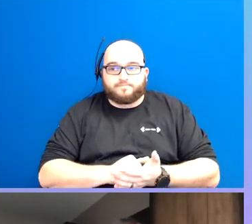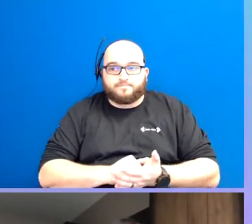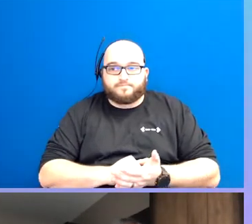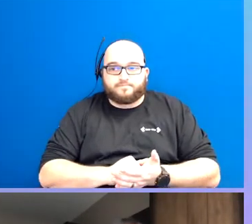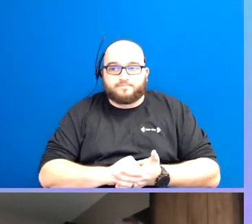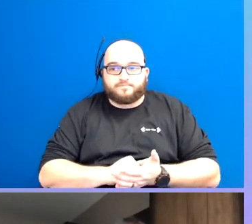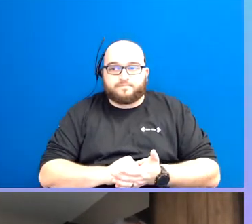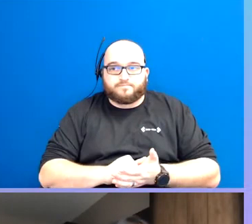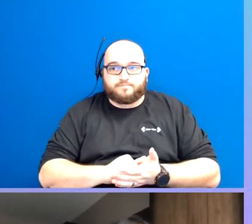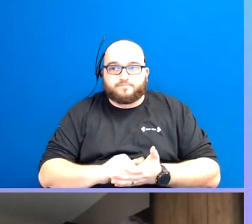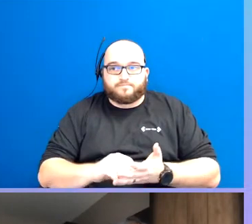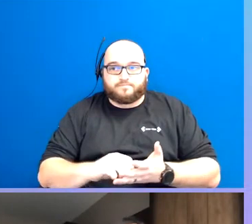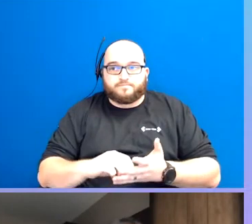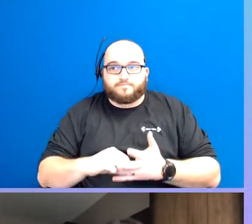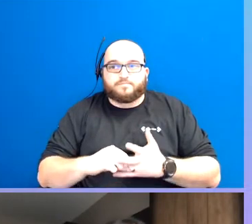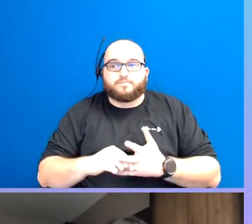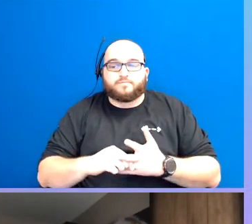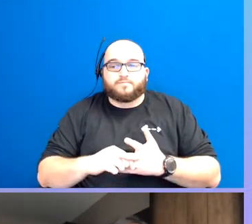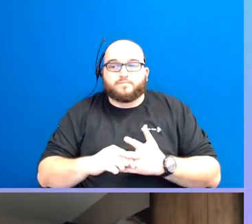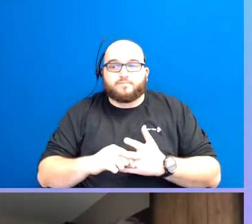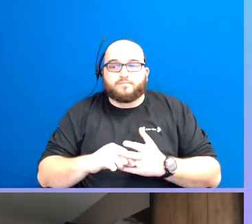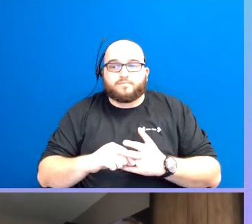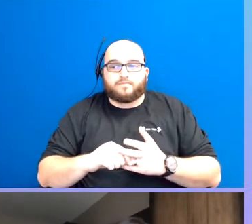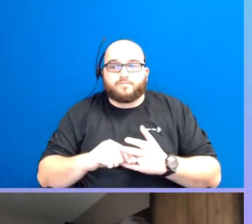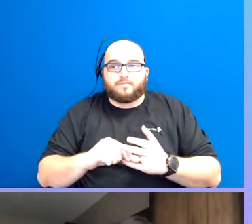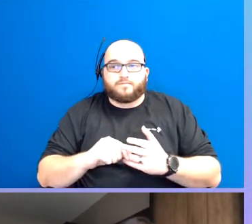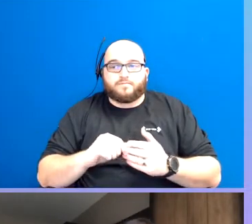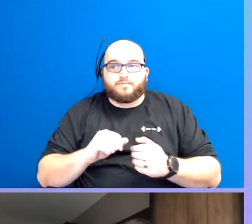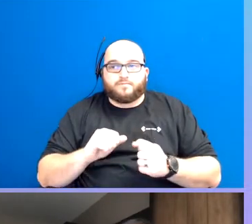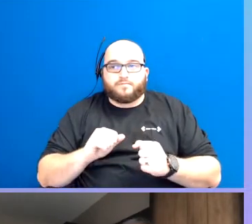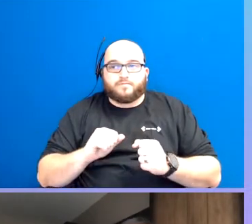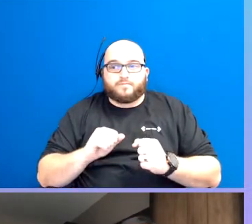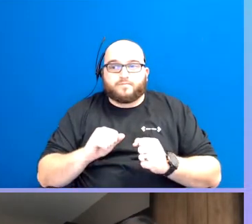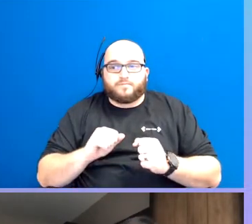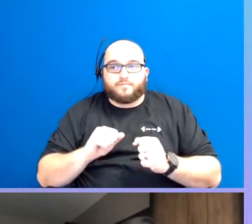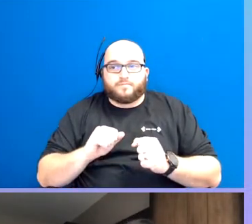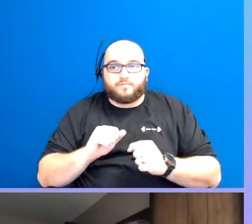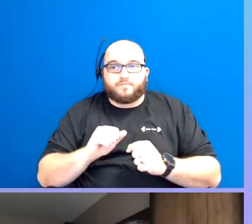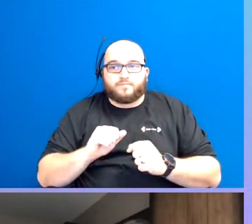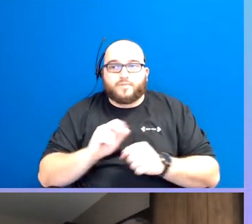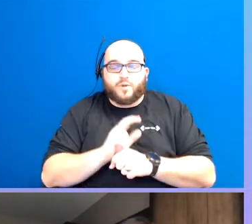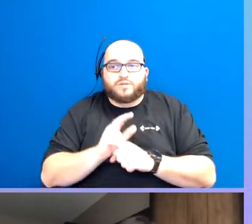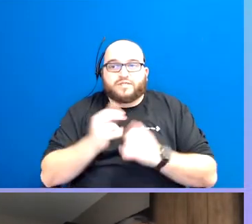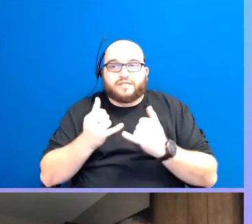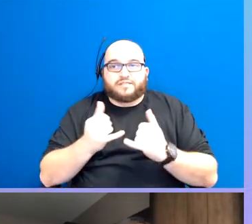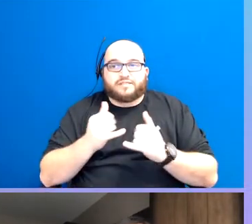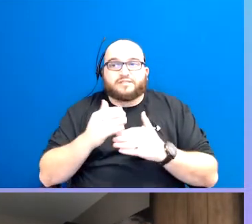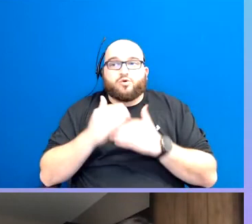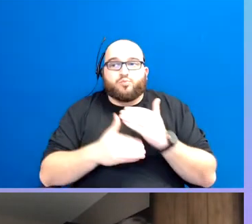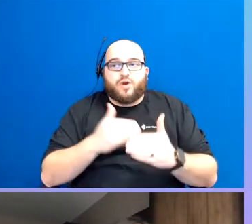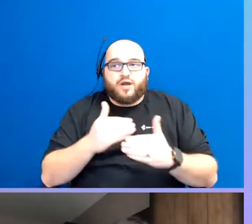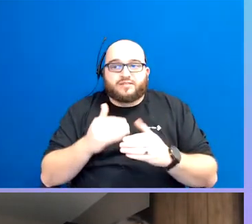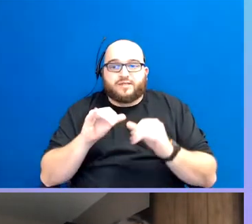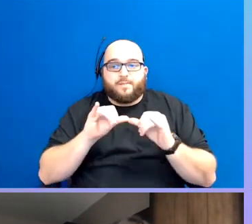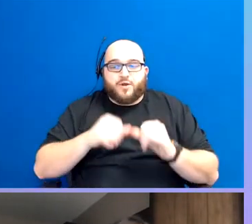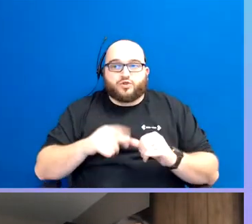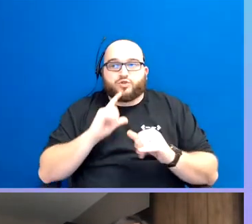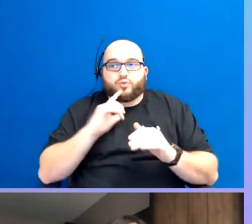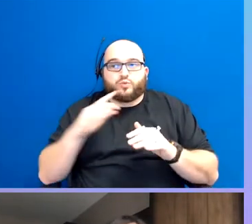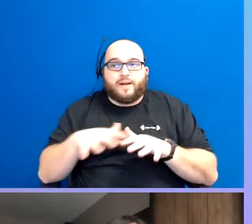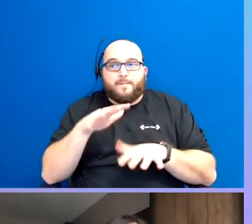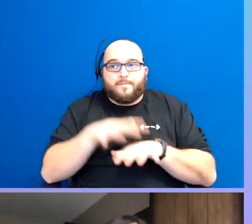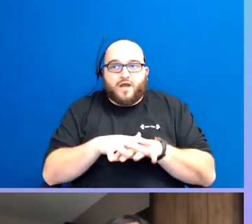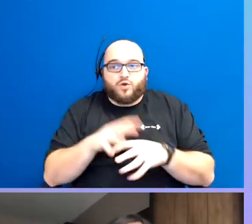using an existing process and existing measures to embed disability and accessibility within